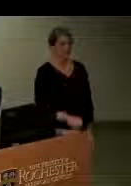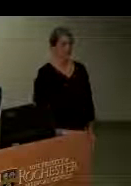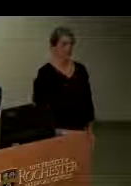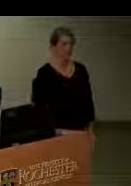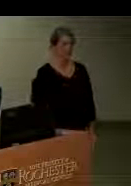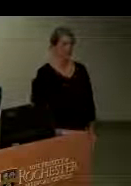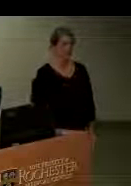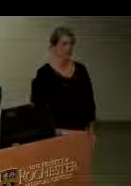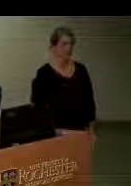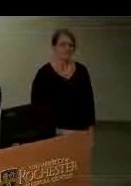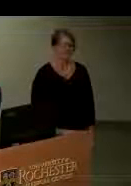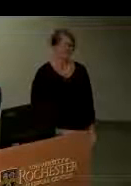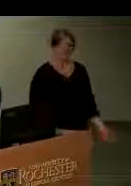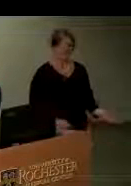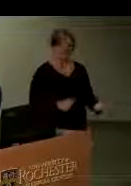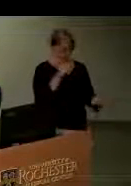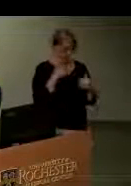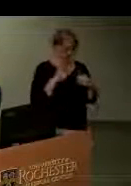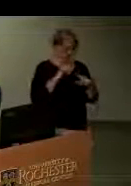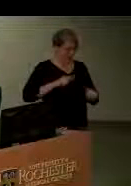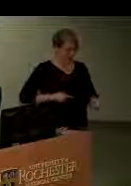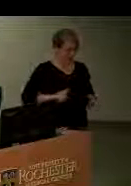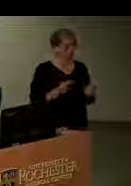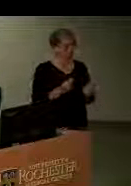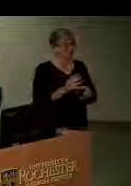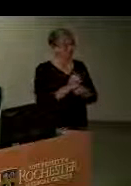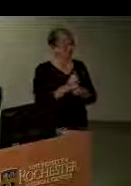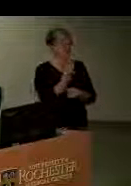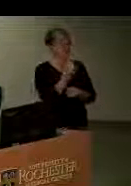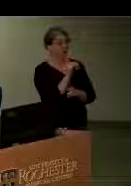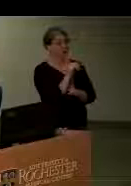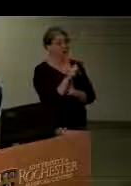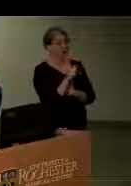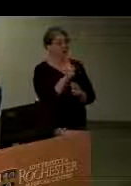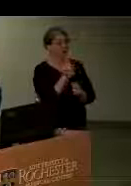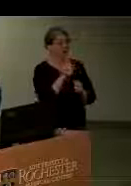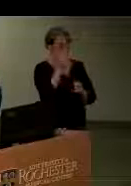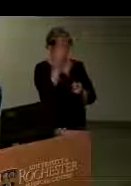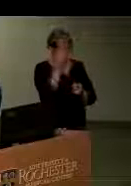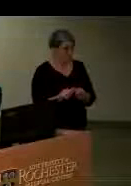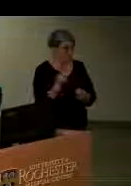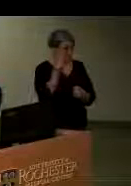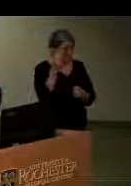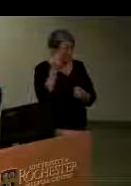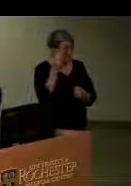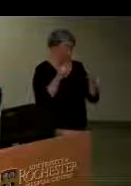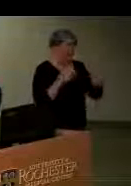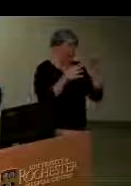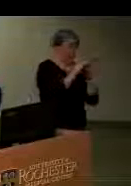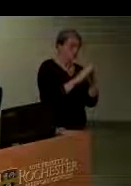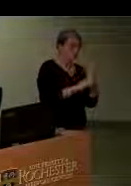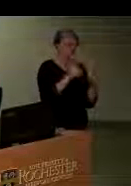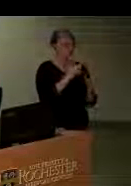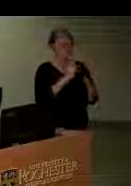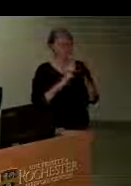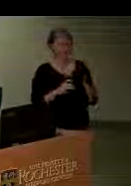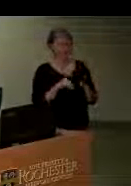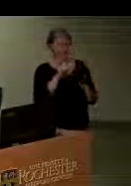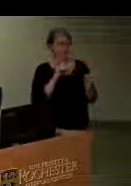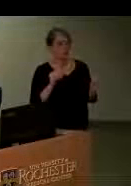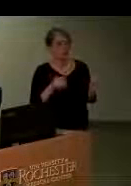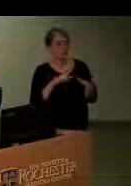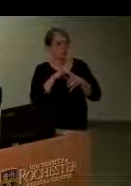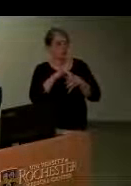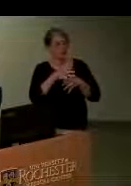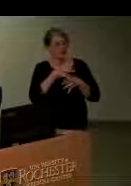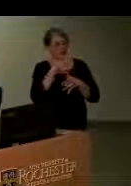And they don't have the answers. They get 2 cases every Monday. There's 9 students. There's a faculty member who has no content